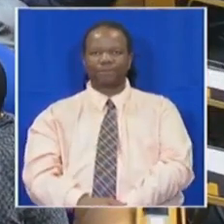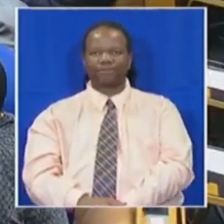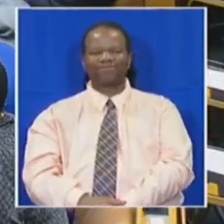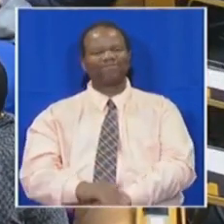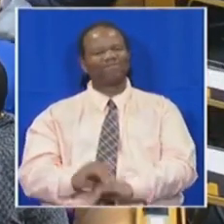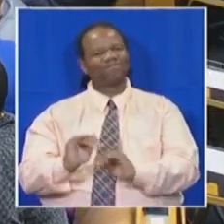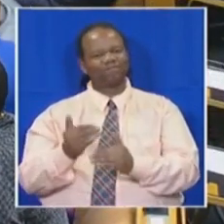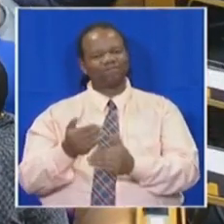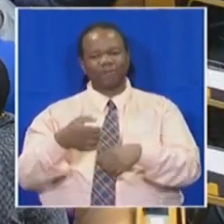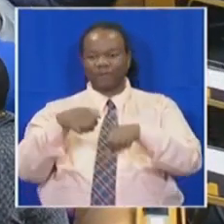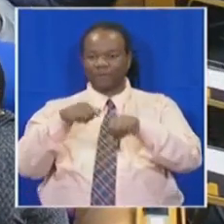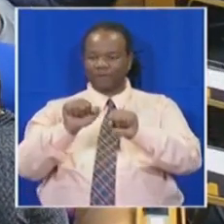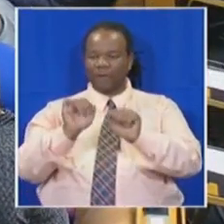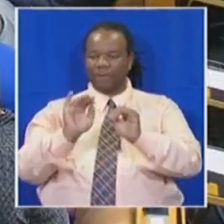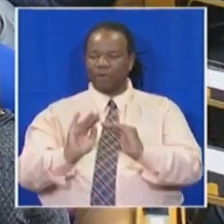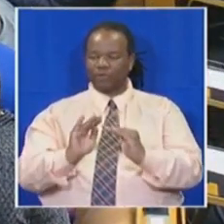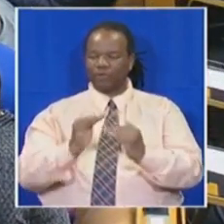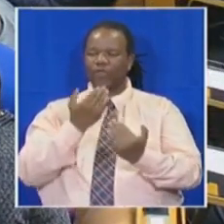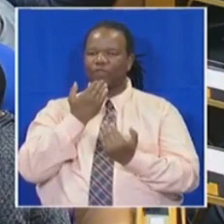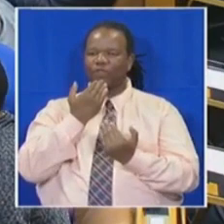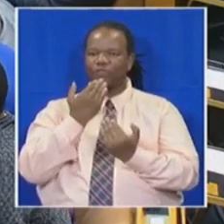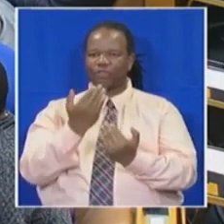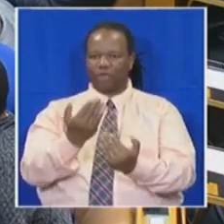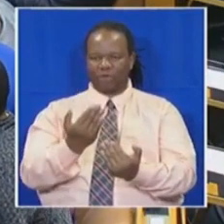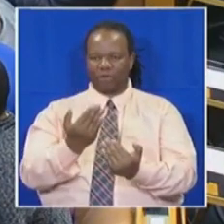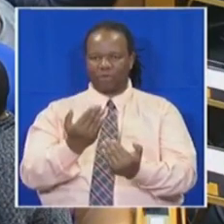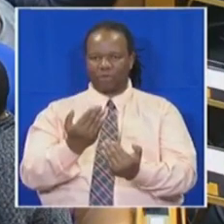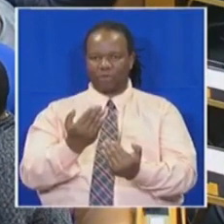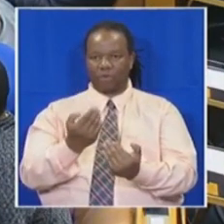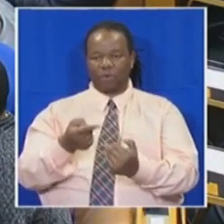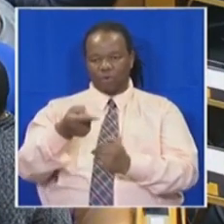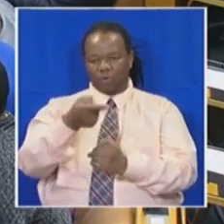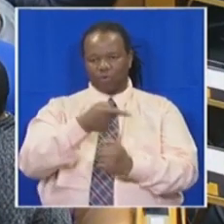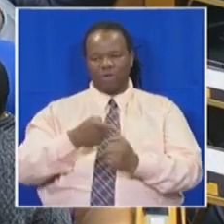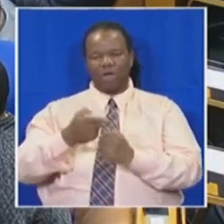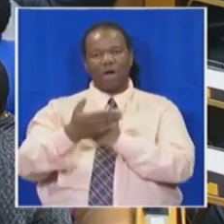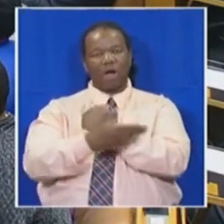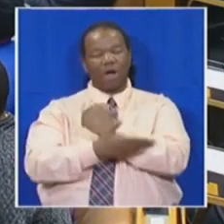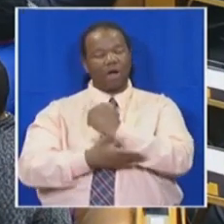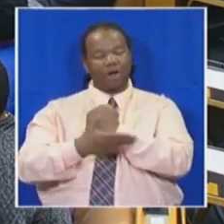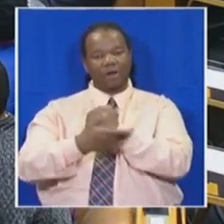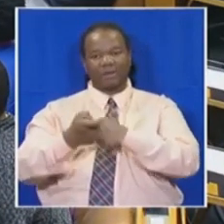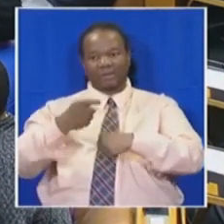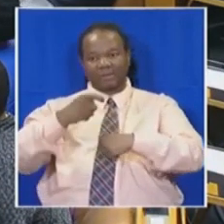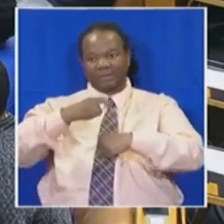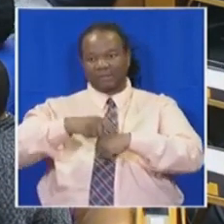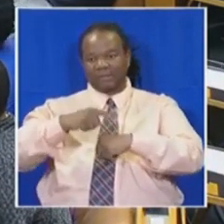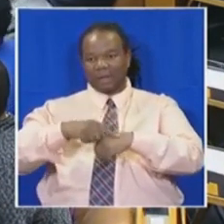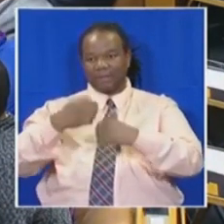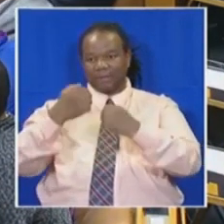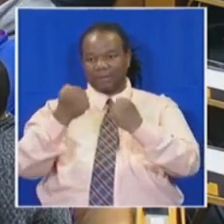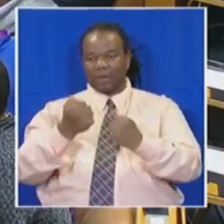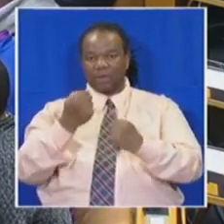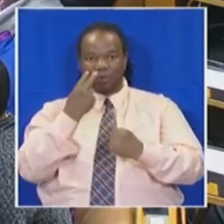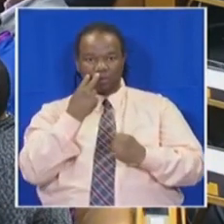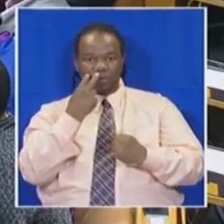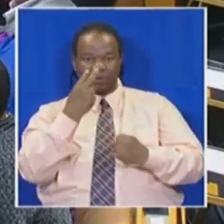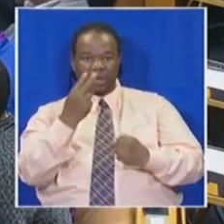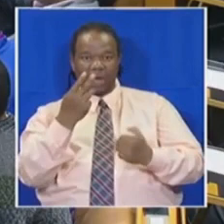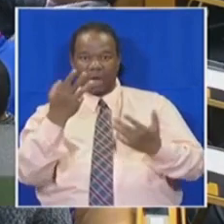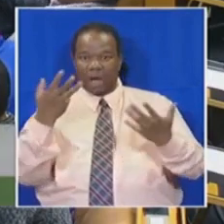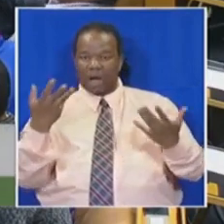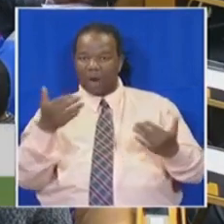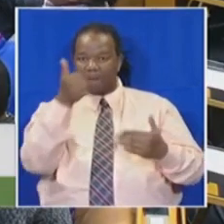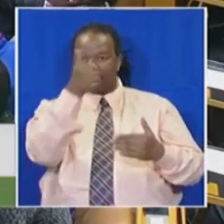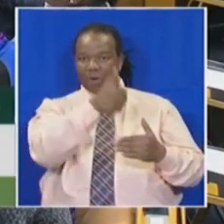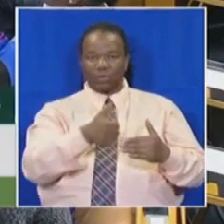Thank you, Chairperson. As a country, we have reached a defining moment where the quality of leadership is most crucial